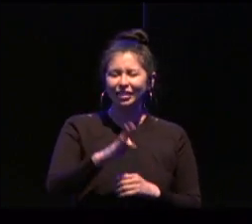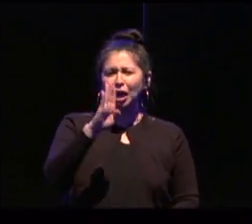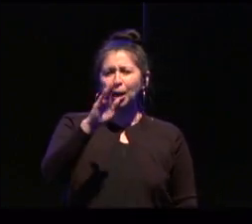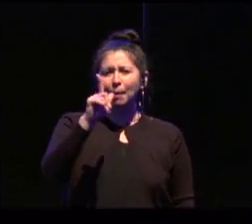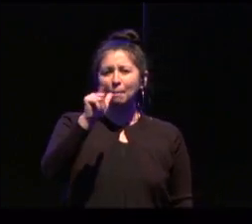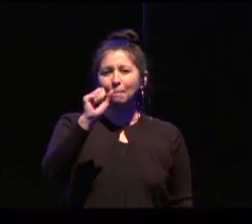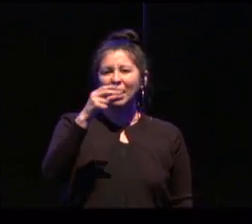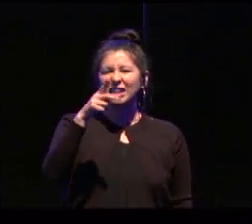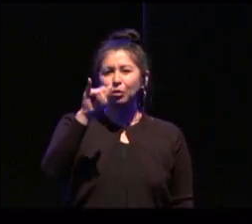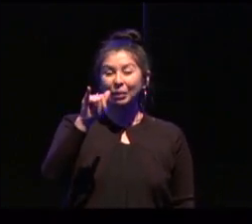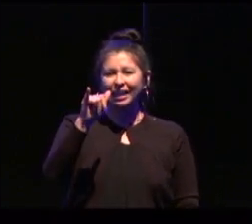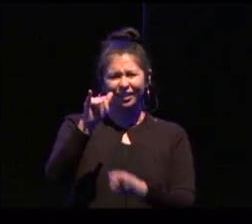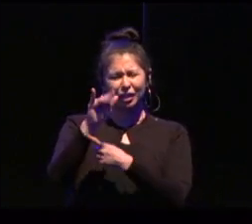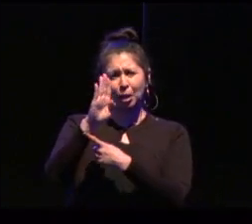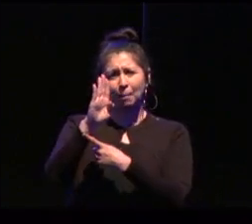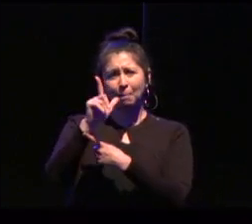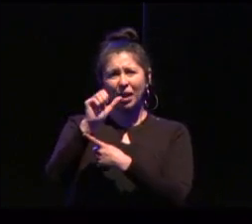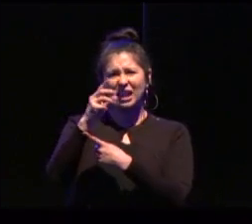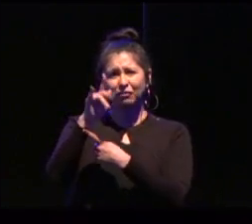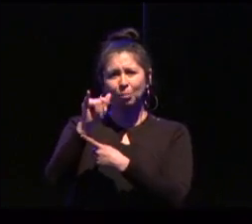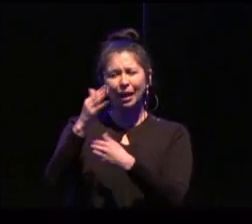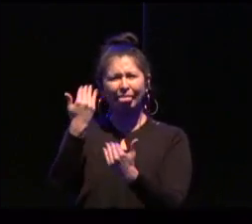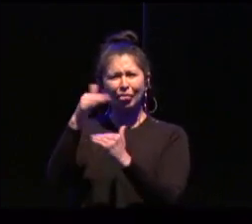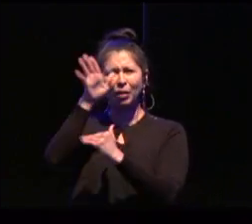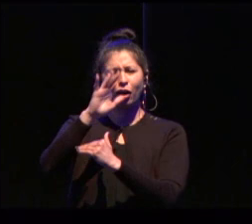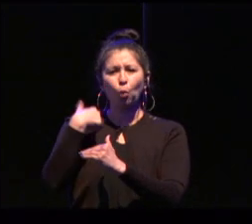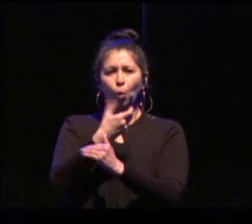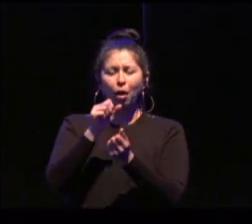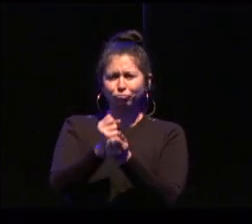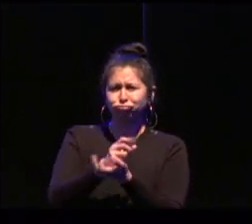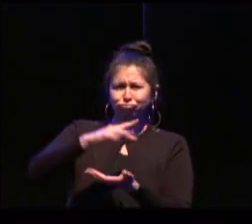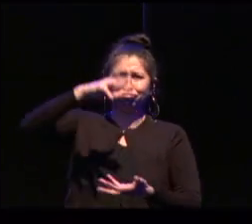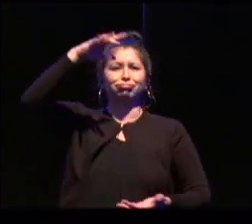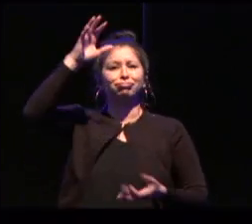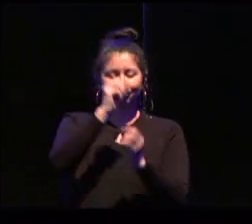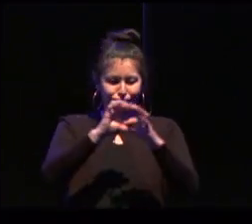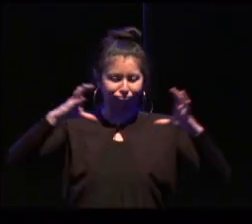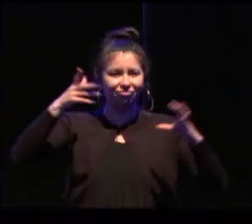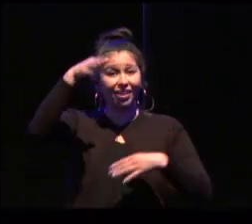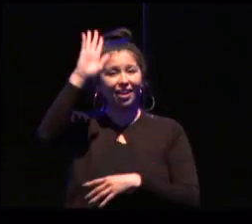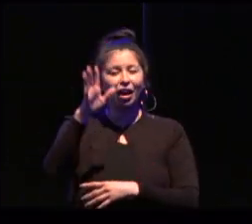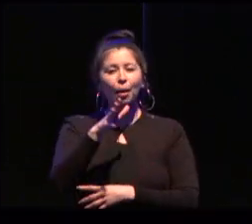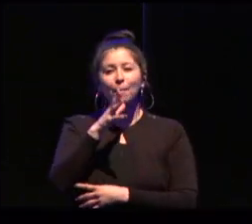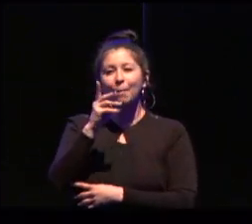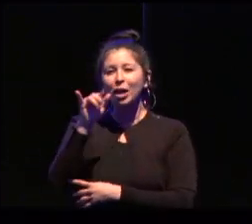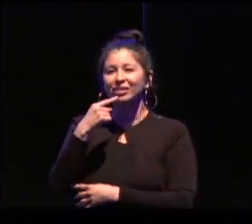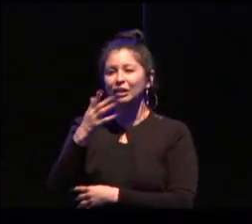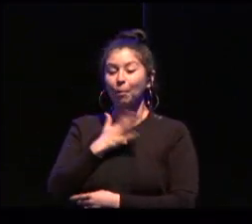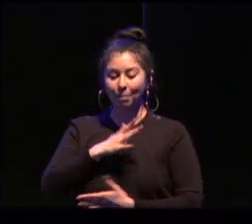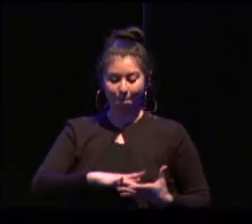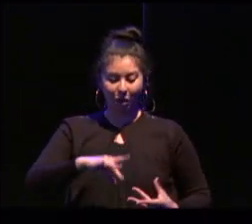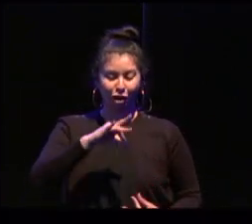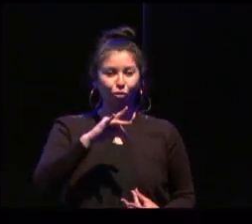Blasphemy is to limit God. We want to magnify God. As Mother Mary said, my